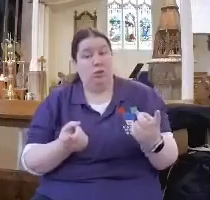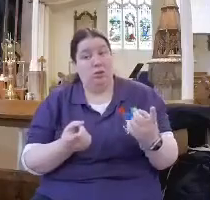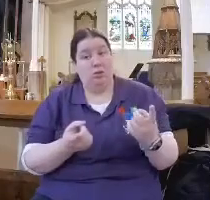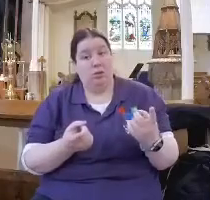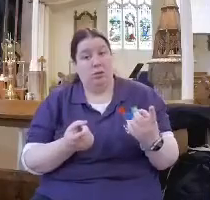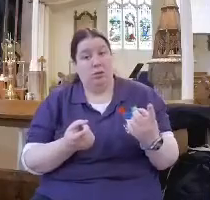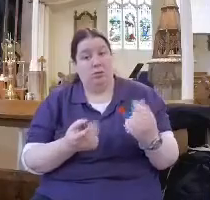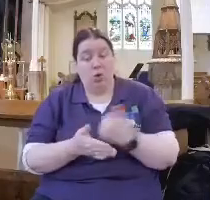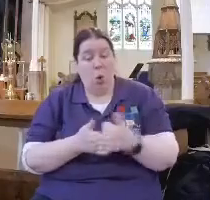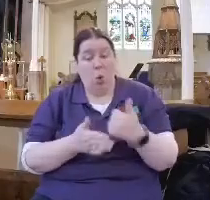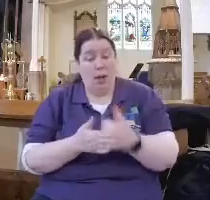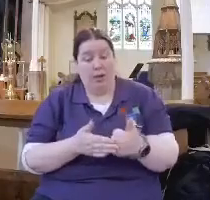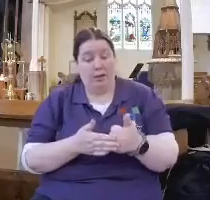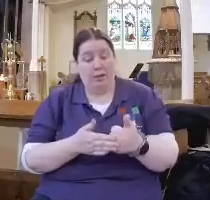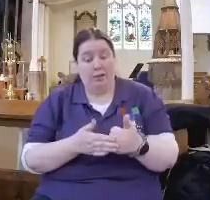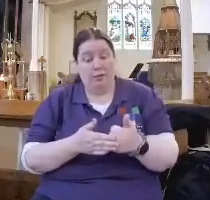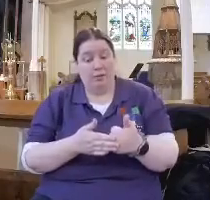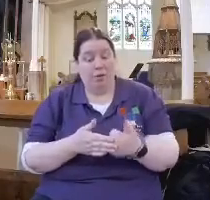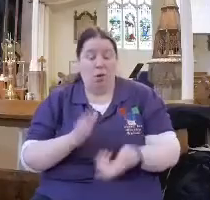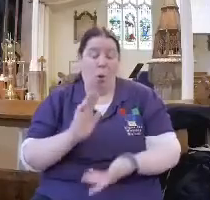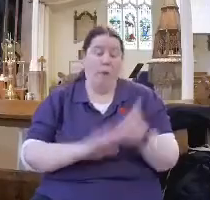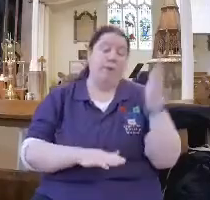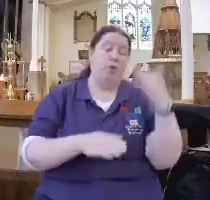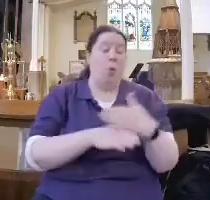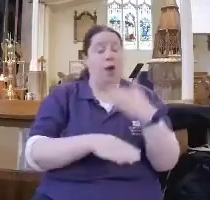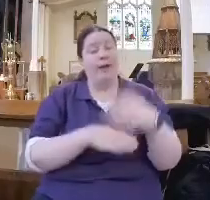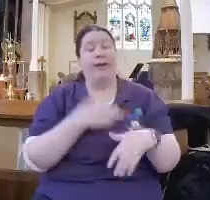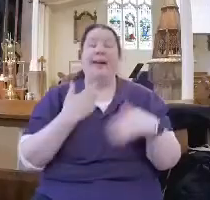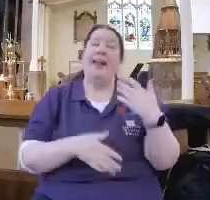skip to work with a jolly smile on my face.